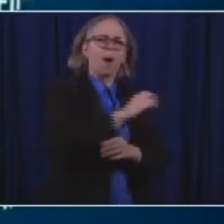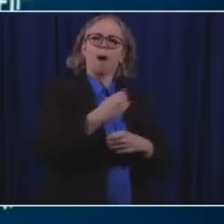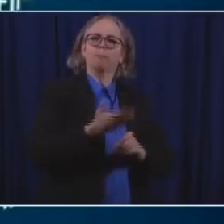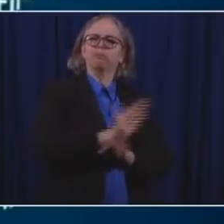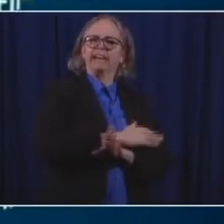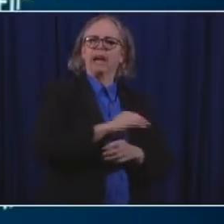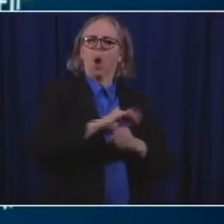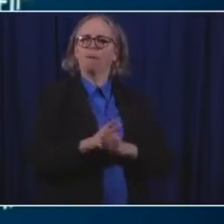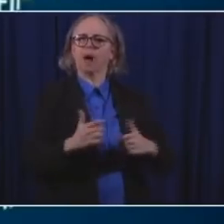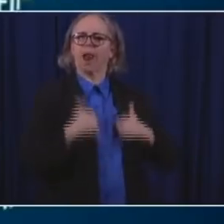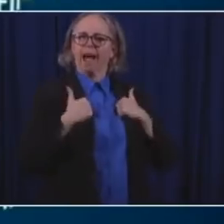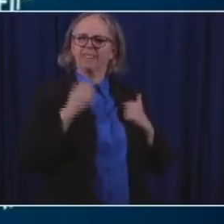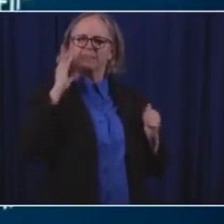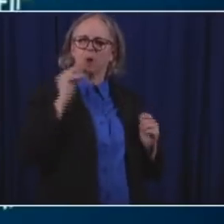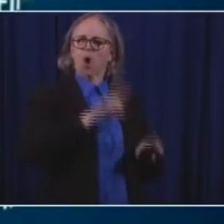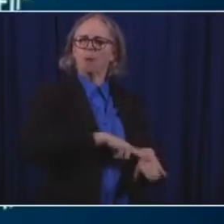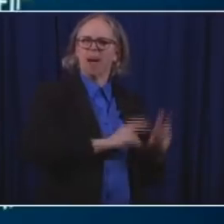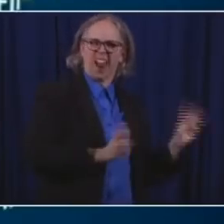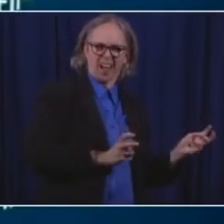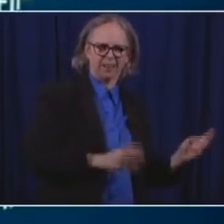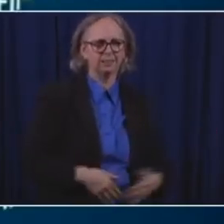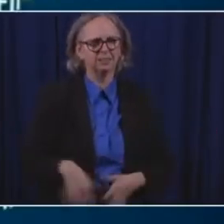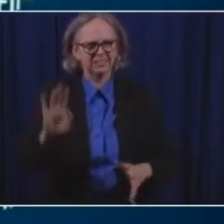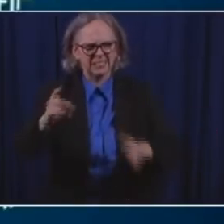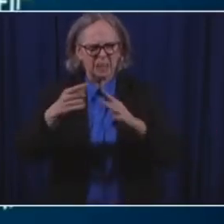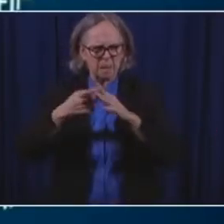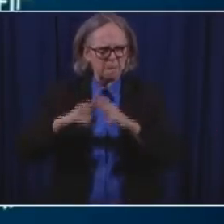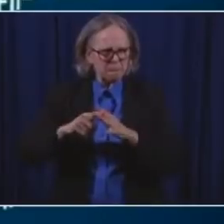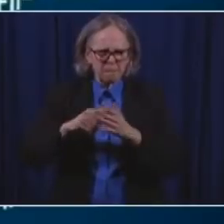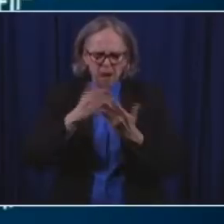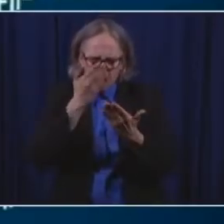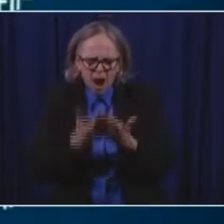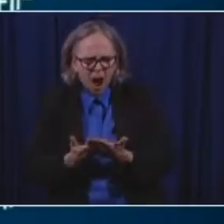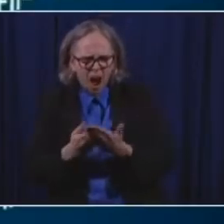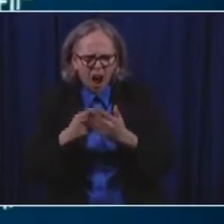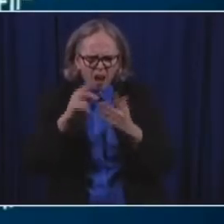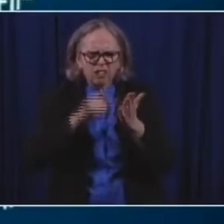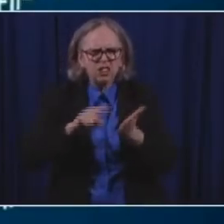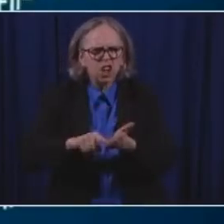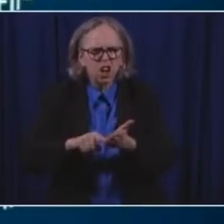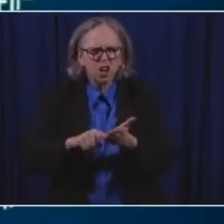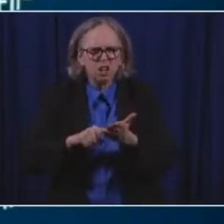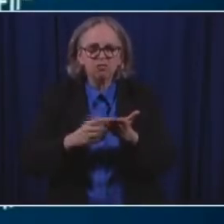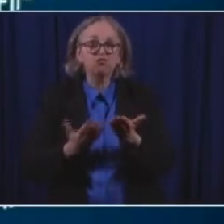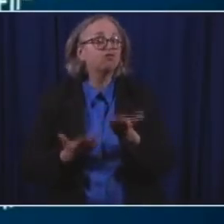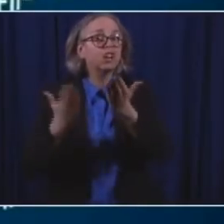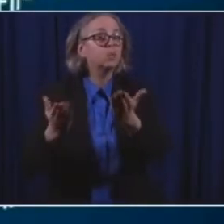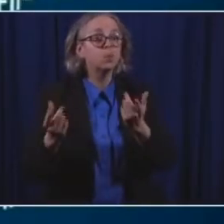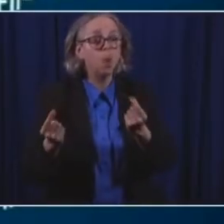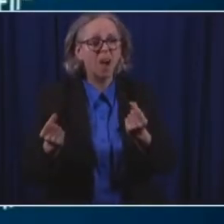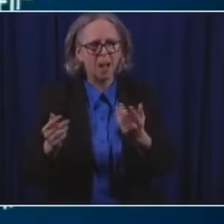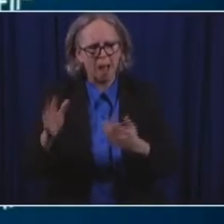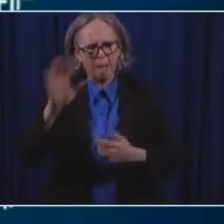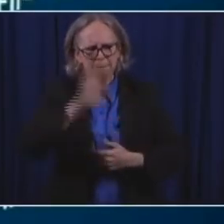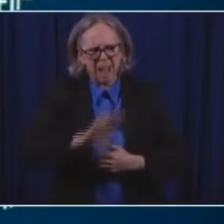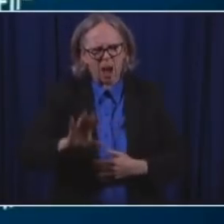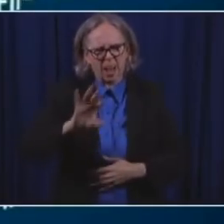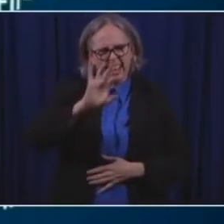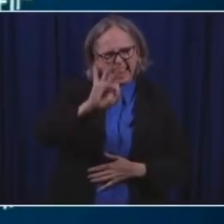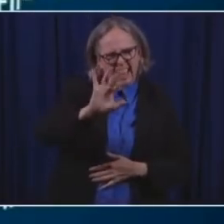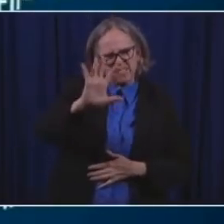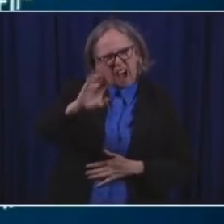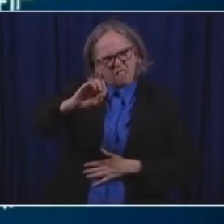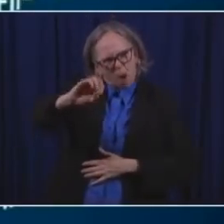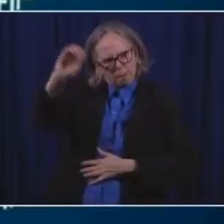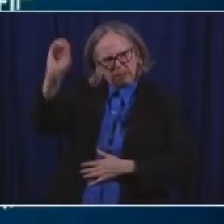Preliminary data from both the Pfizer and Moderna vaccines suggests that the vaccines are about 95% effective. What